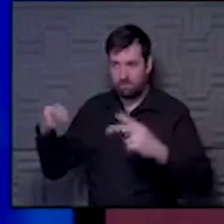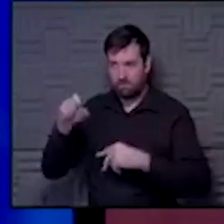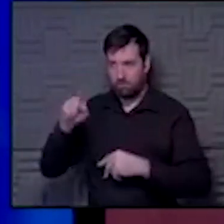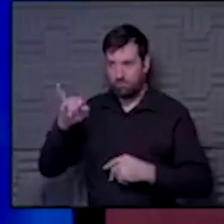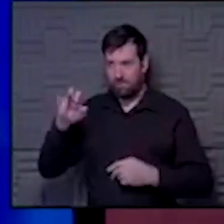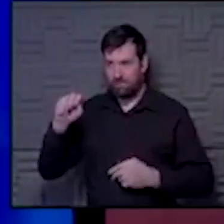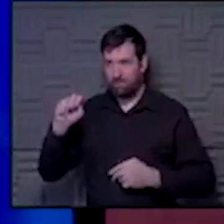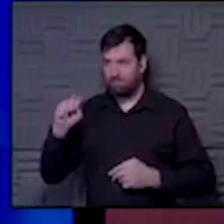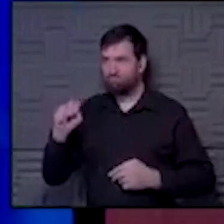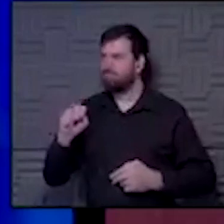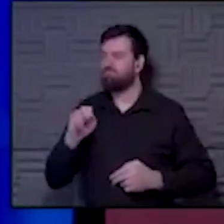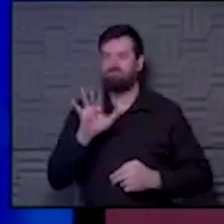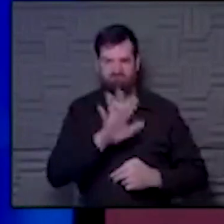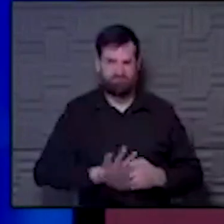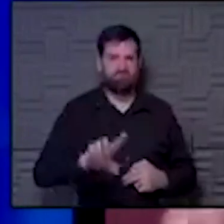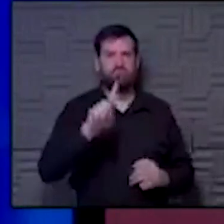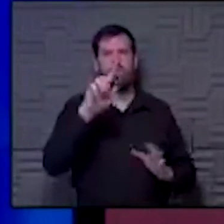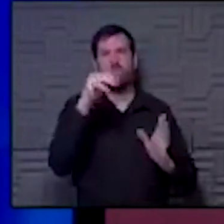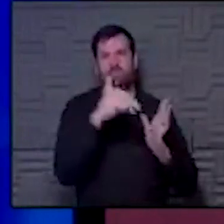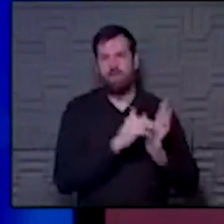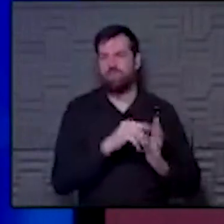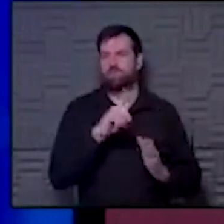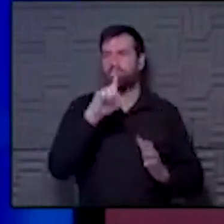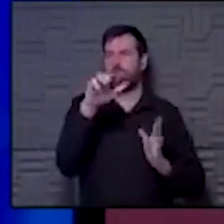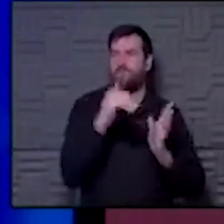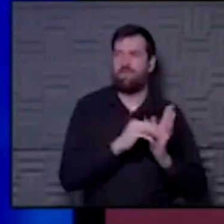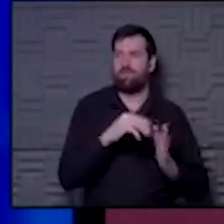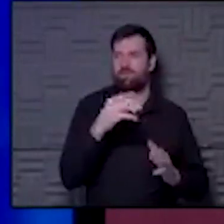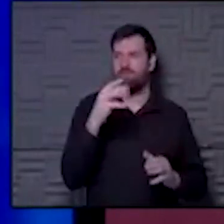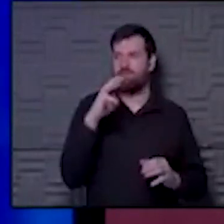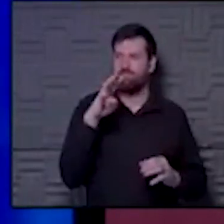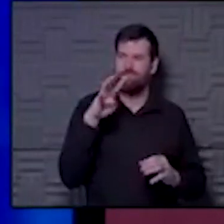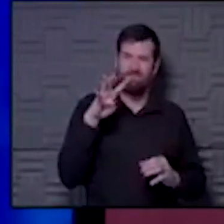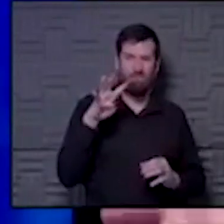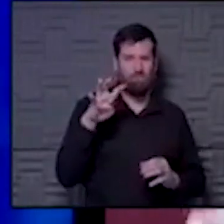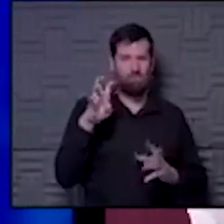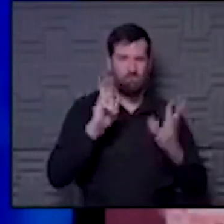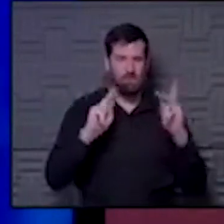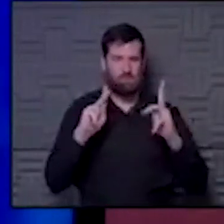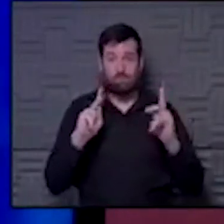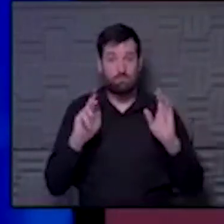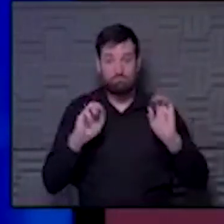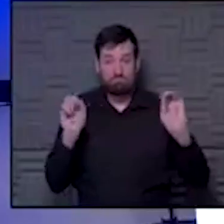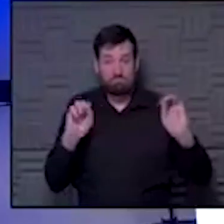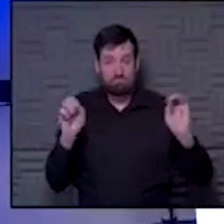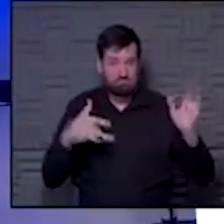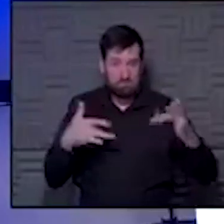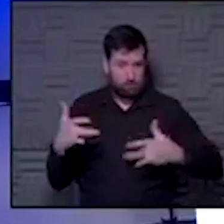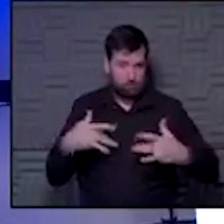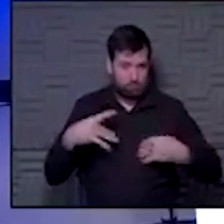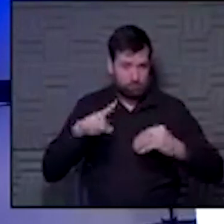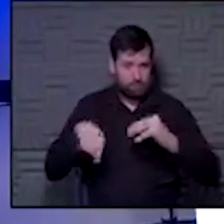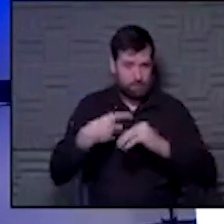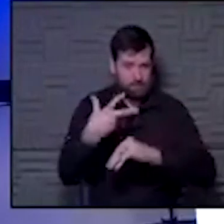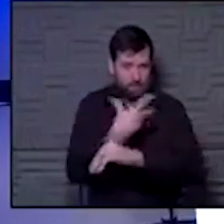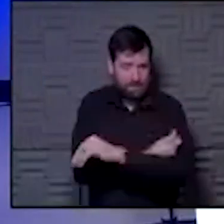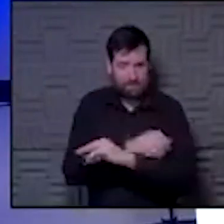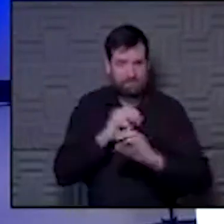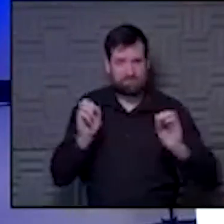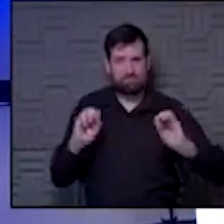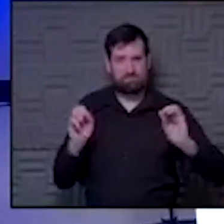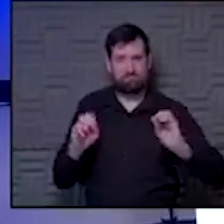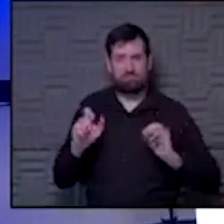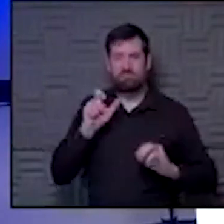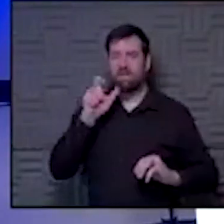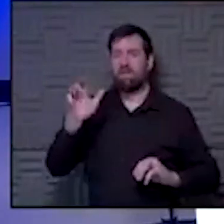was in about 1,000 people or 1,400, I think, in England. I read that yesterday, and I didn't see any real concern raising about the actual vaccination because it didn't appear